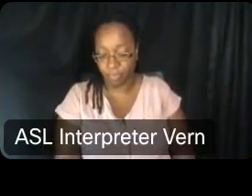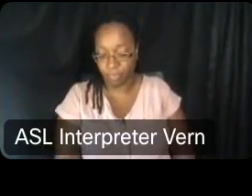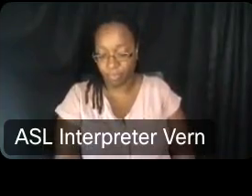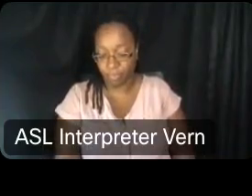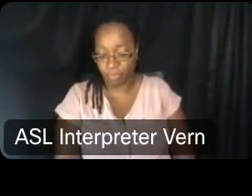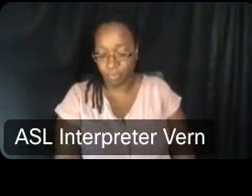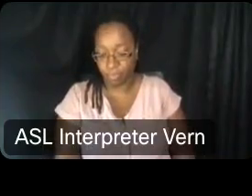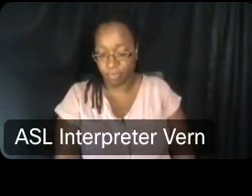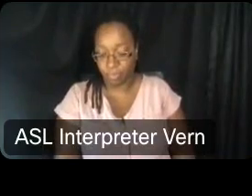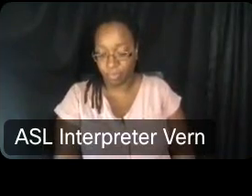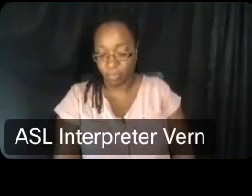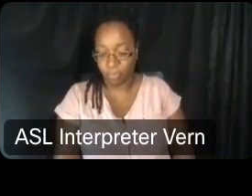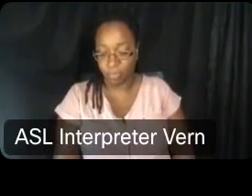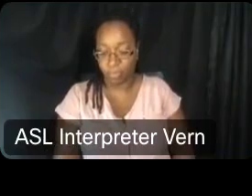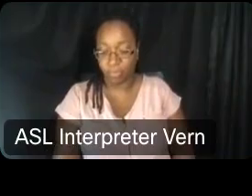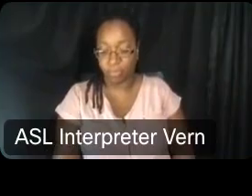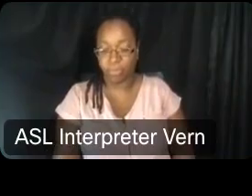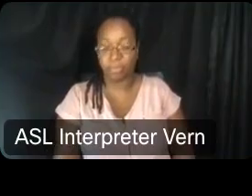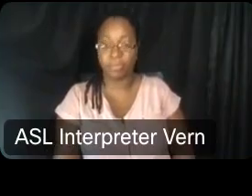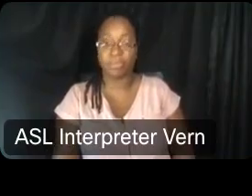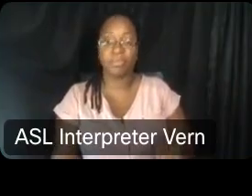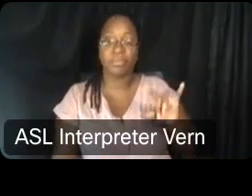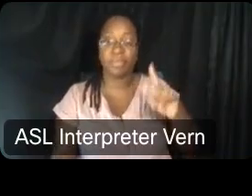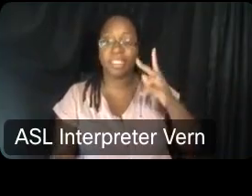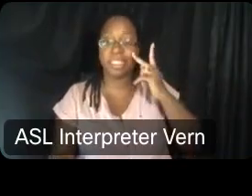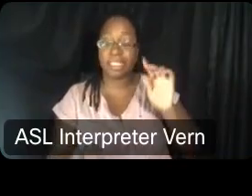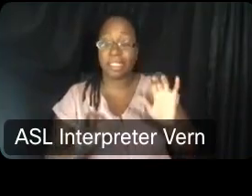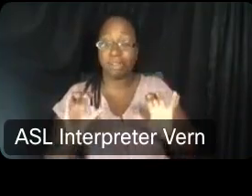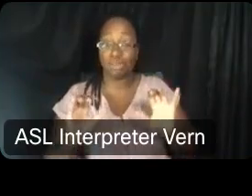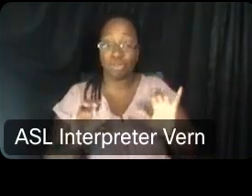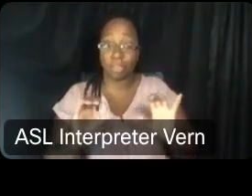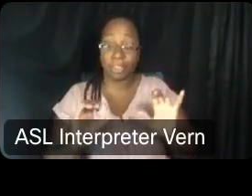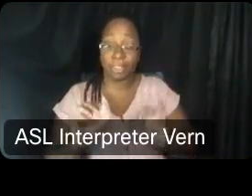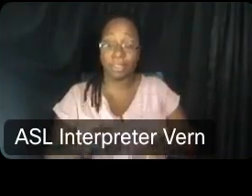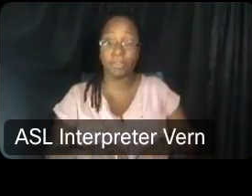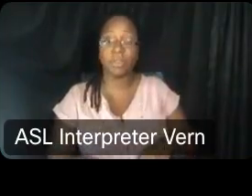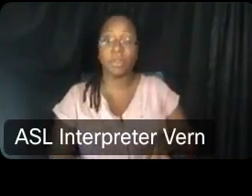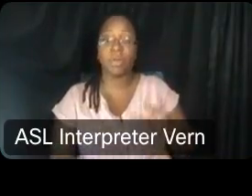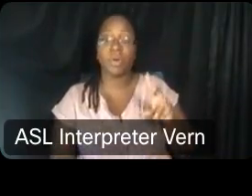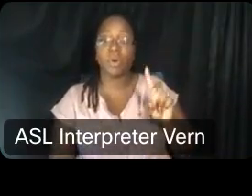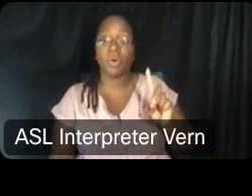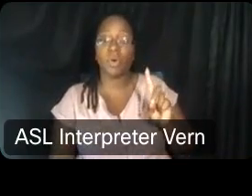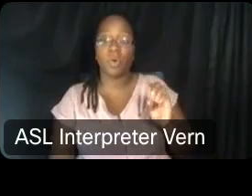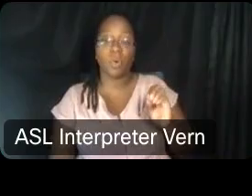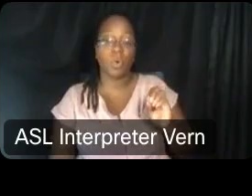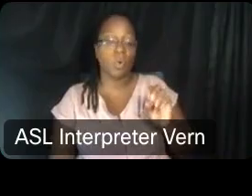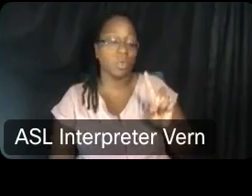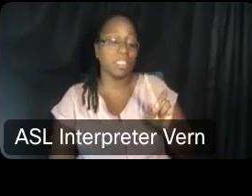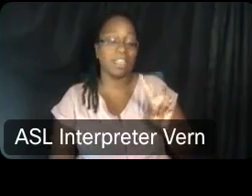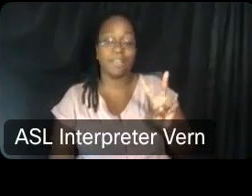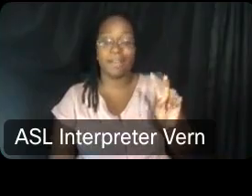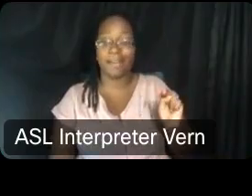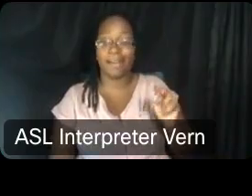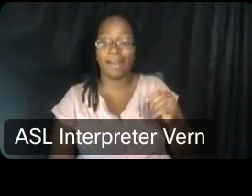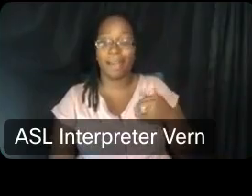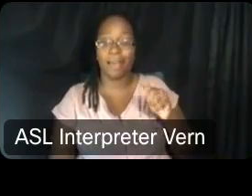And I do see in the chat that it has been shared that ODVN has tools on their website that address how to